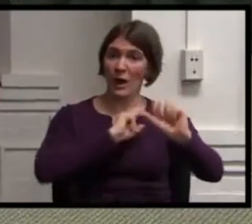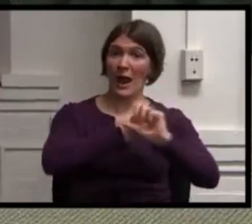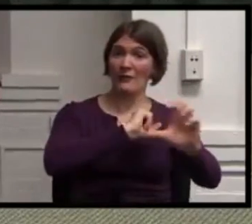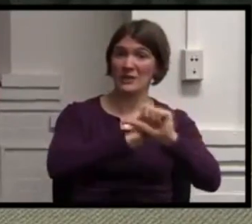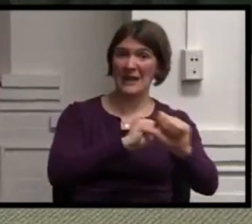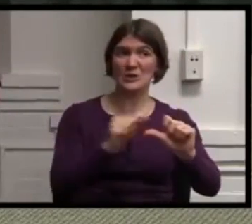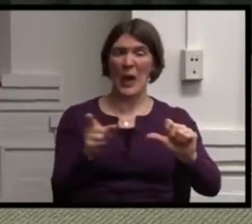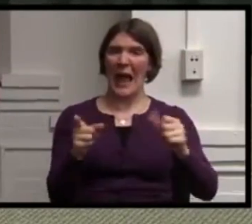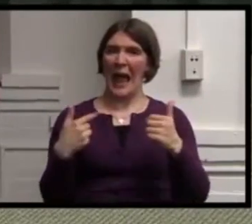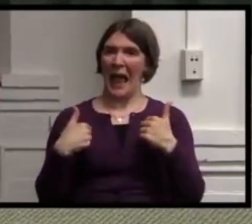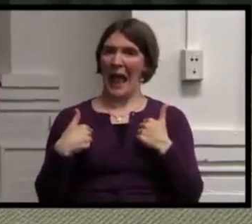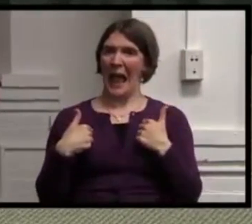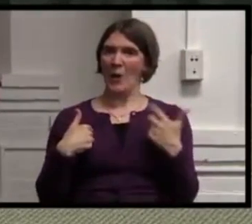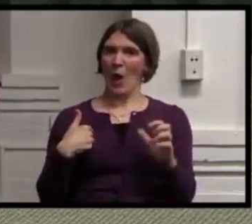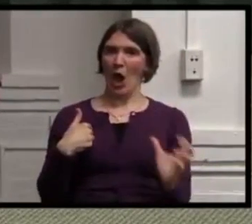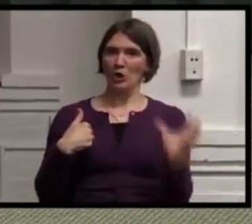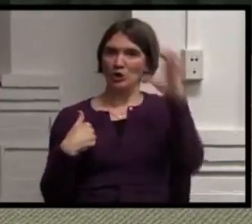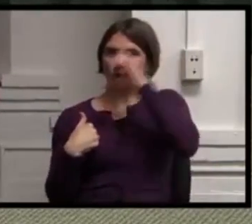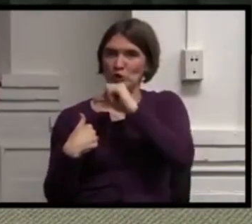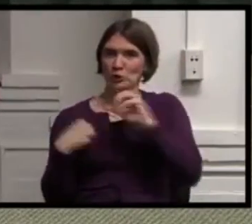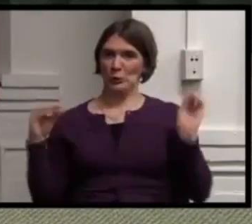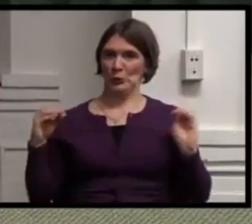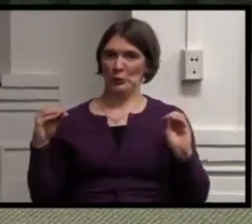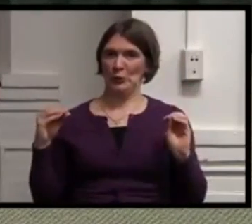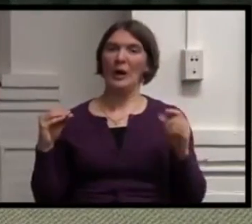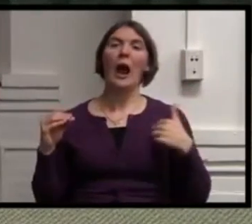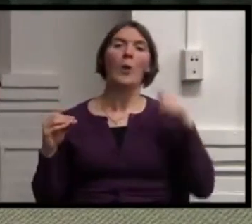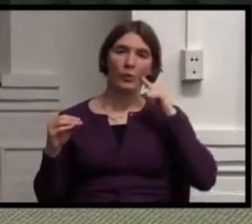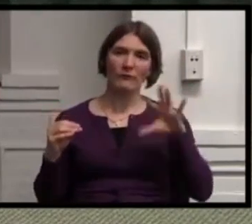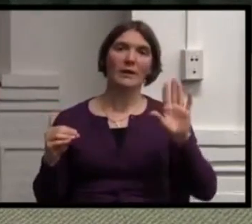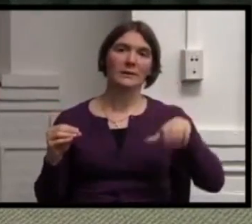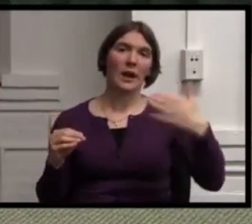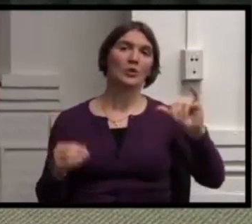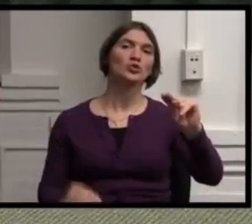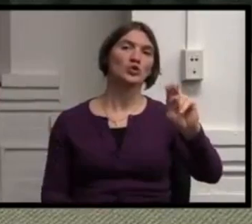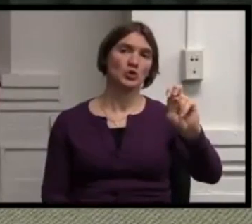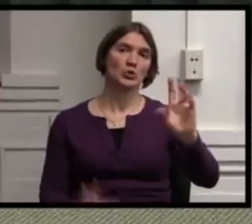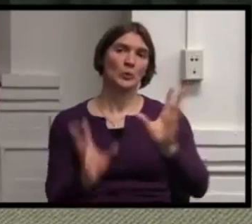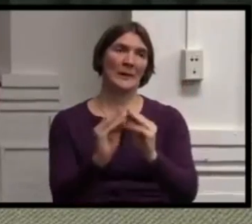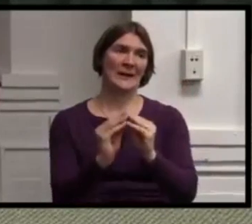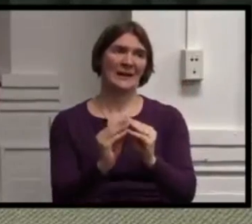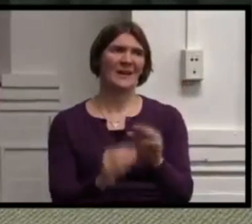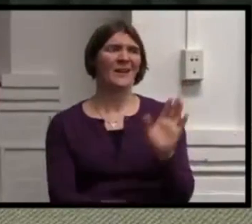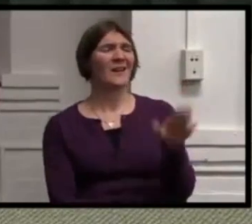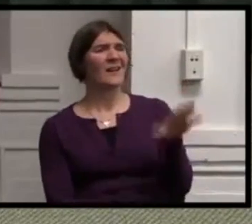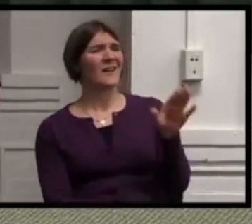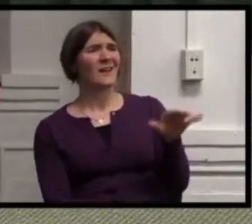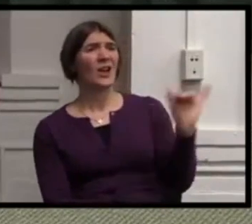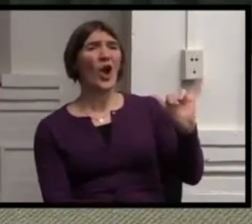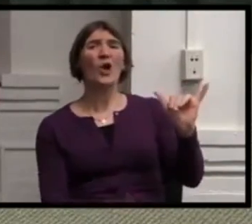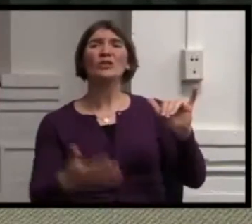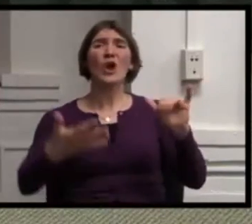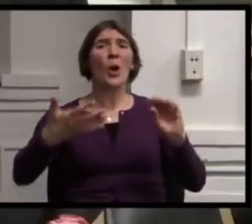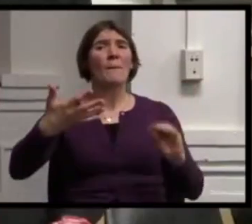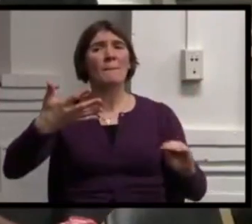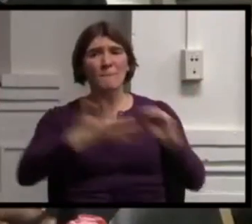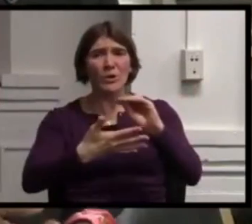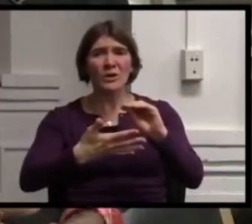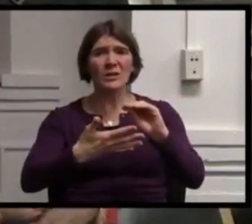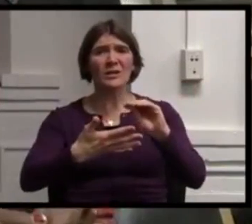So I wouldn't make that. We're gonna figure out. We're gonna know all of that at the June meeting. And where it is on the agenda,